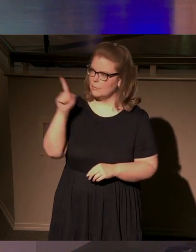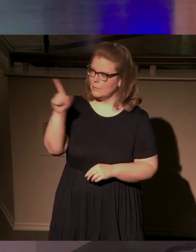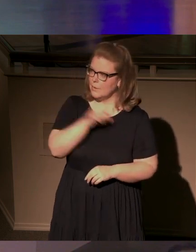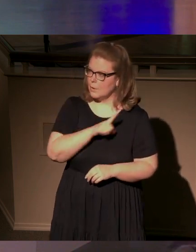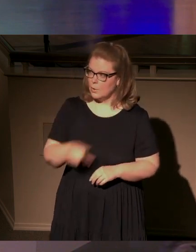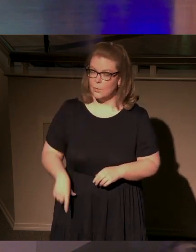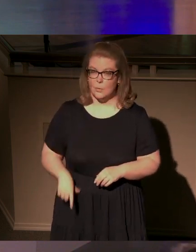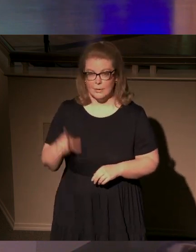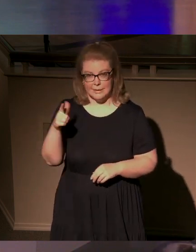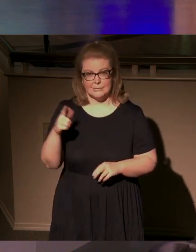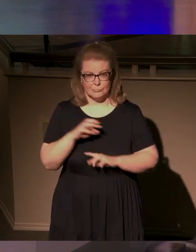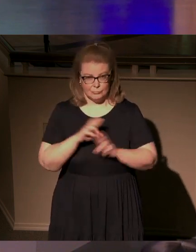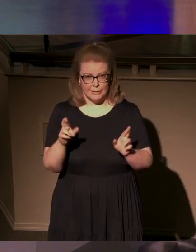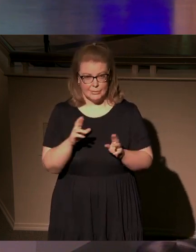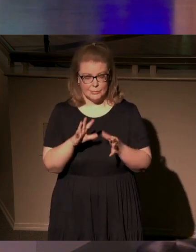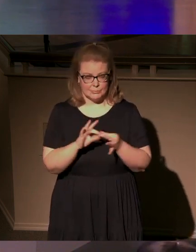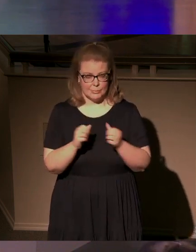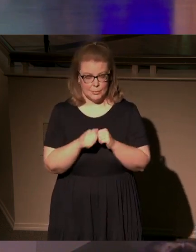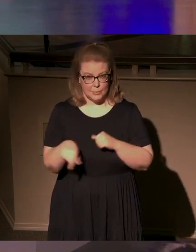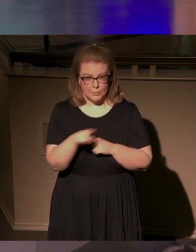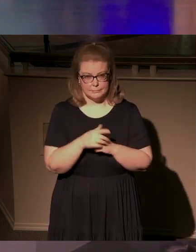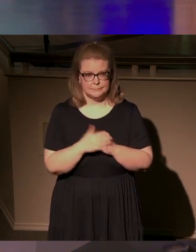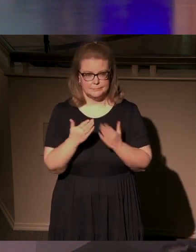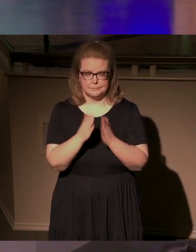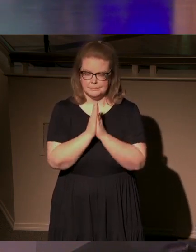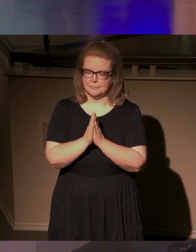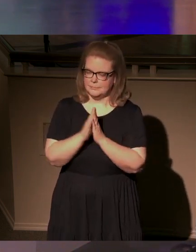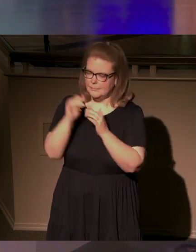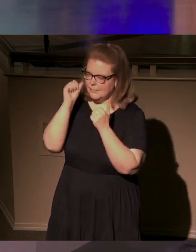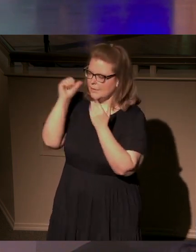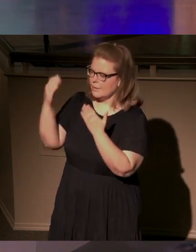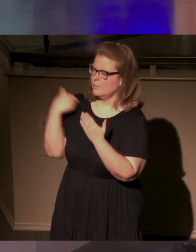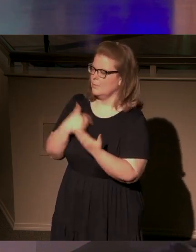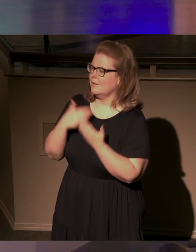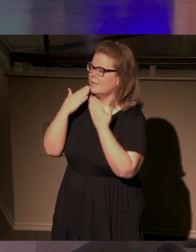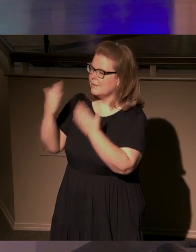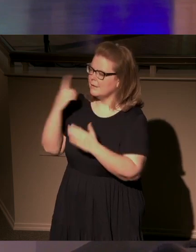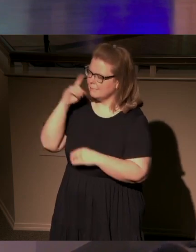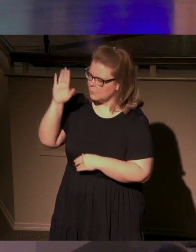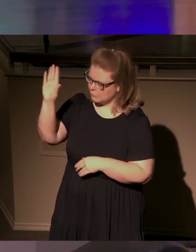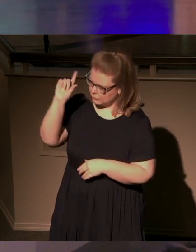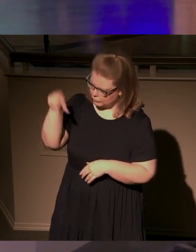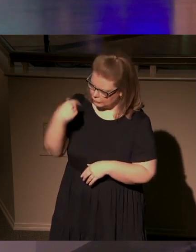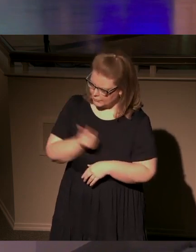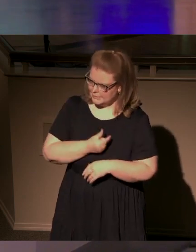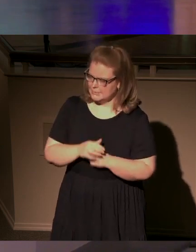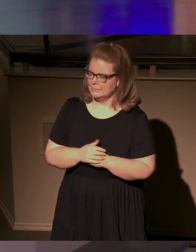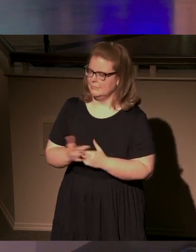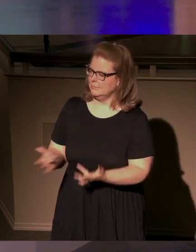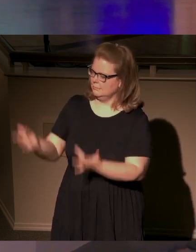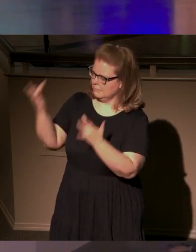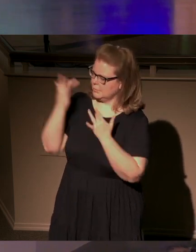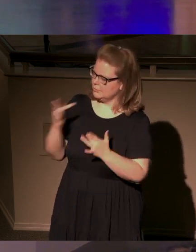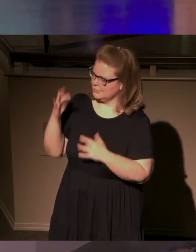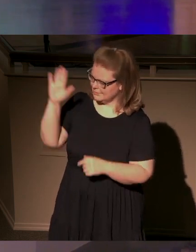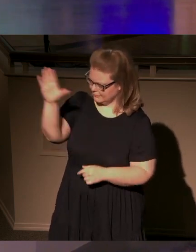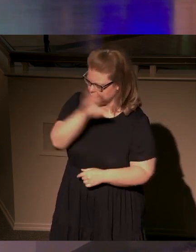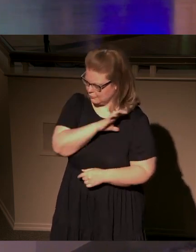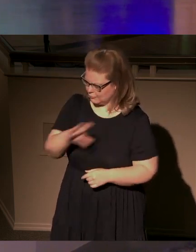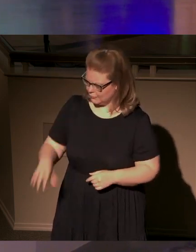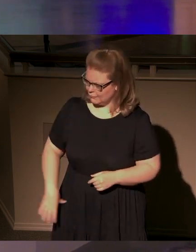word for you. Let's pray. Let's ask him to move. Our Father, we thank you for your grace, for the mercy of Christ that gives